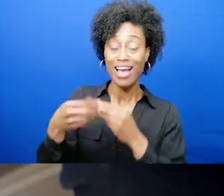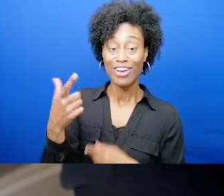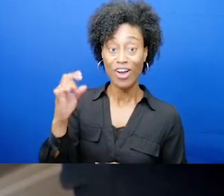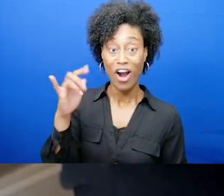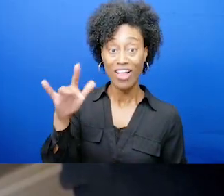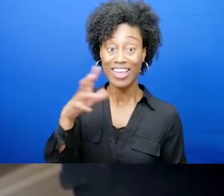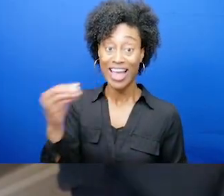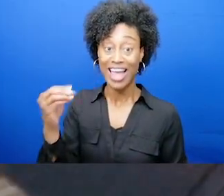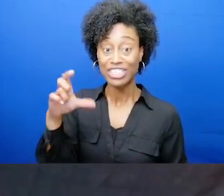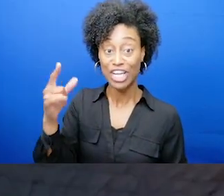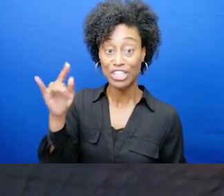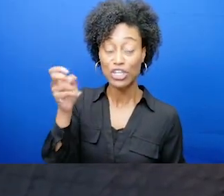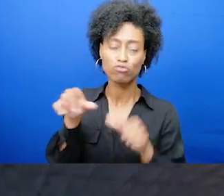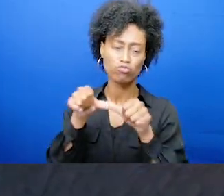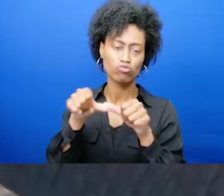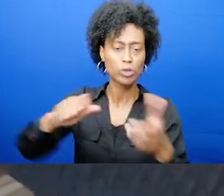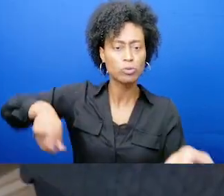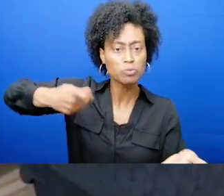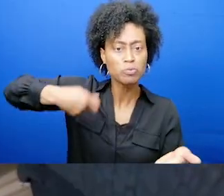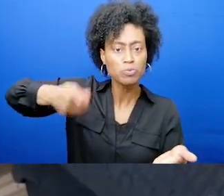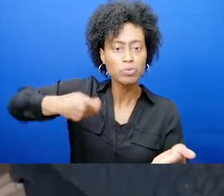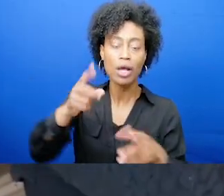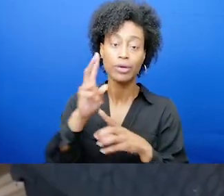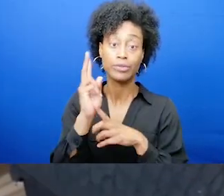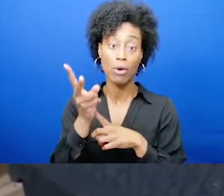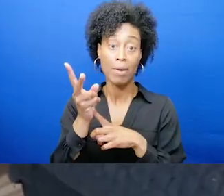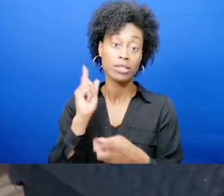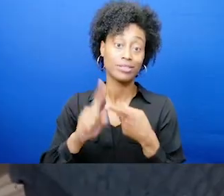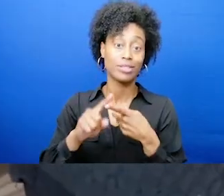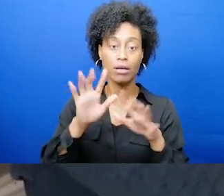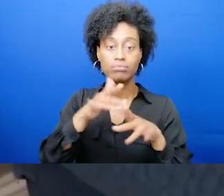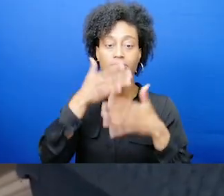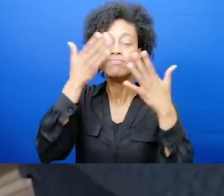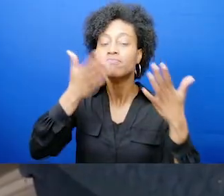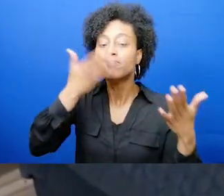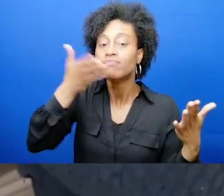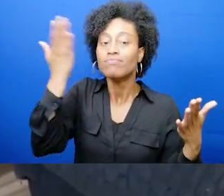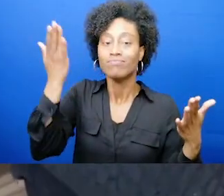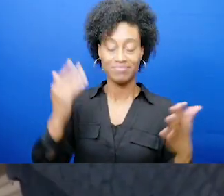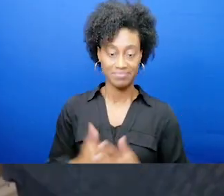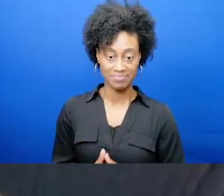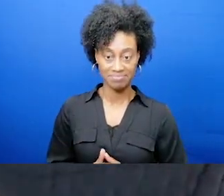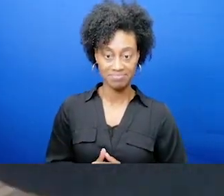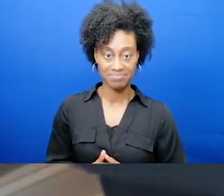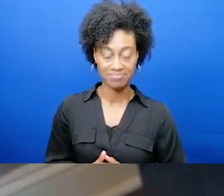Next, add the garlic and ginger and continue to saute for about 2 minutes until fragrant.